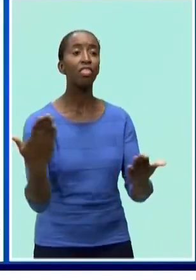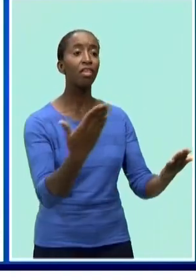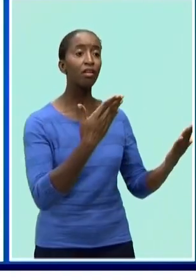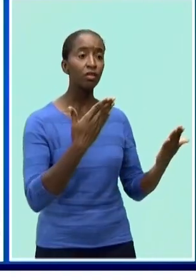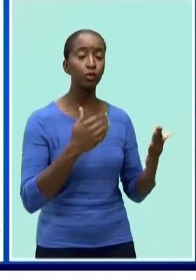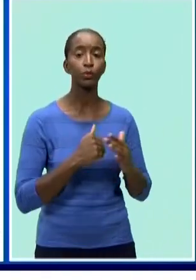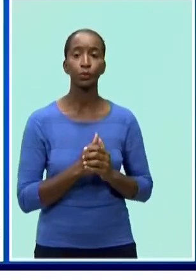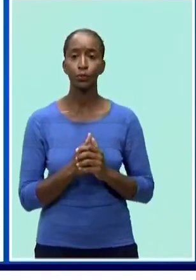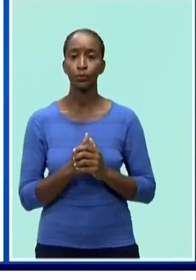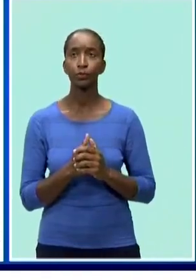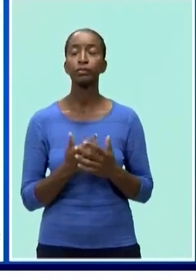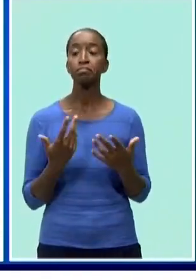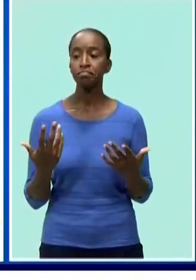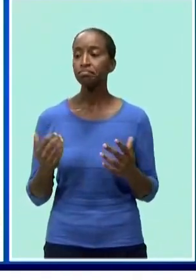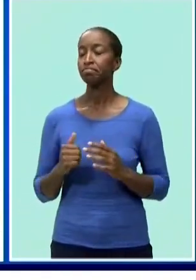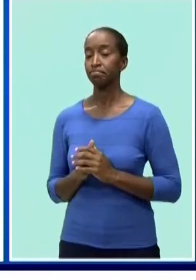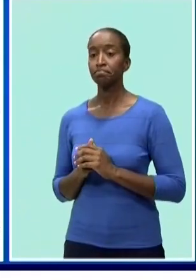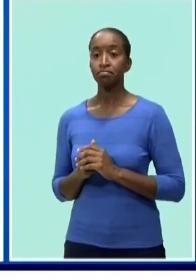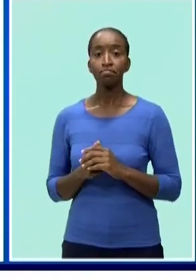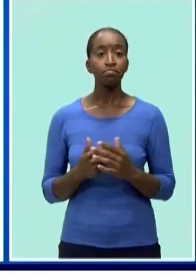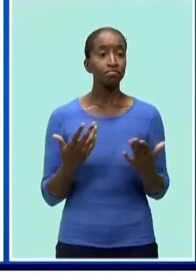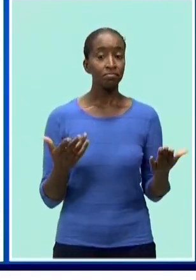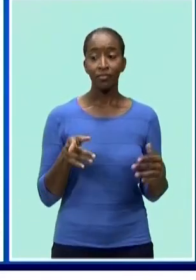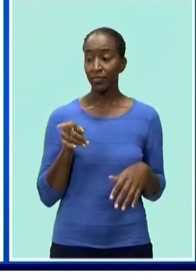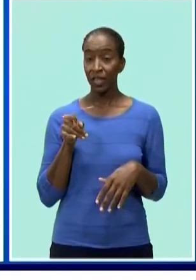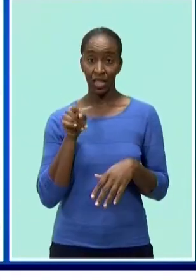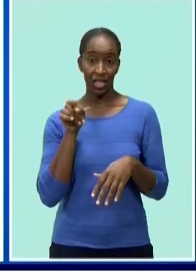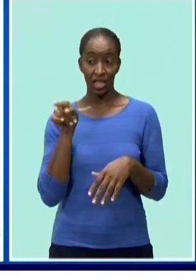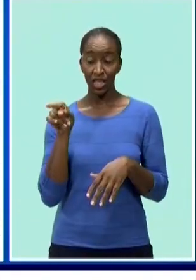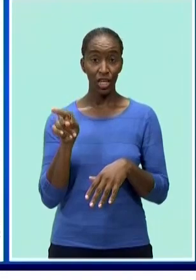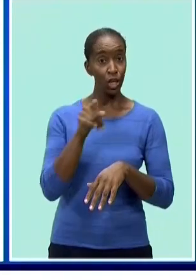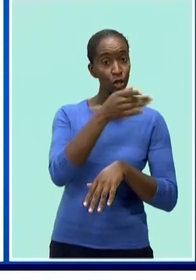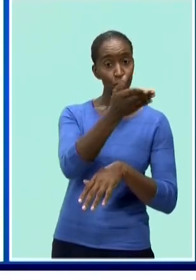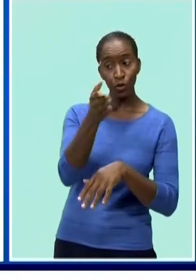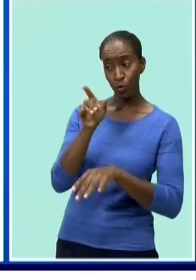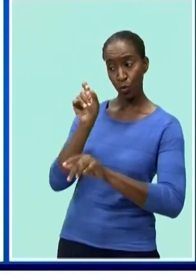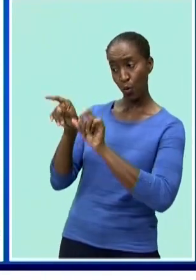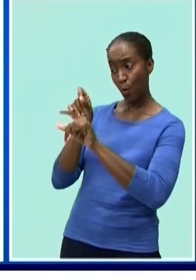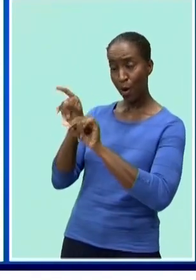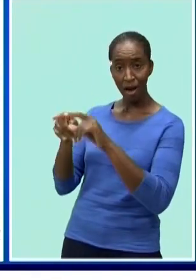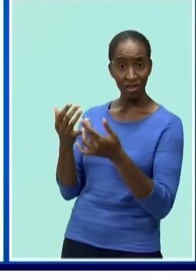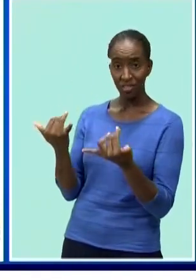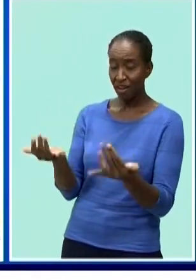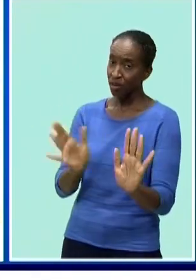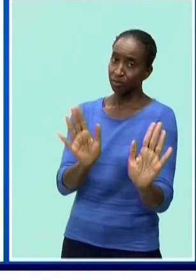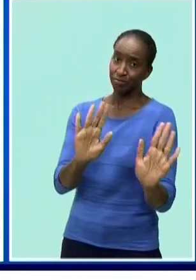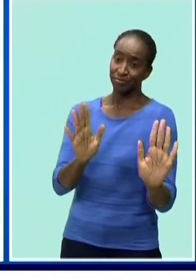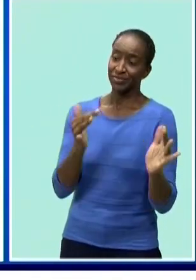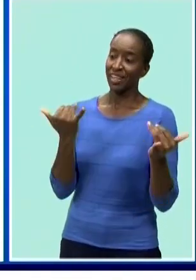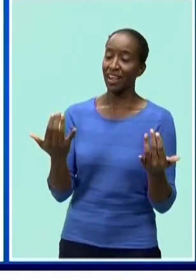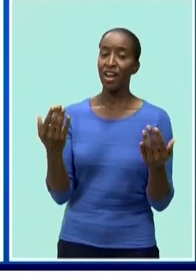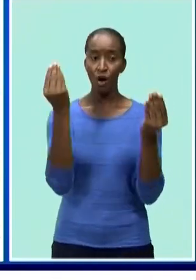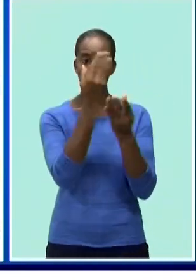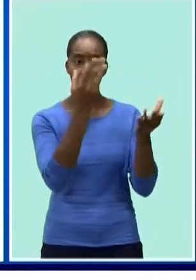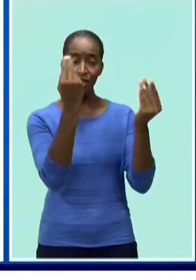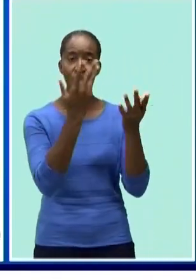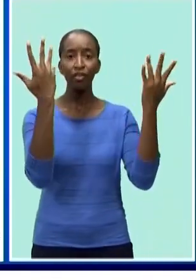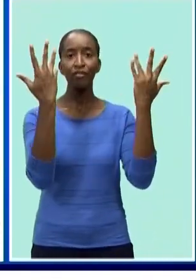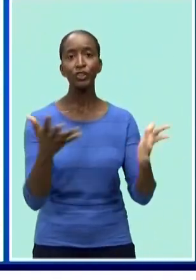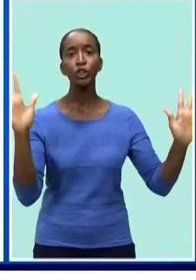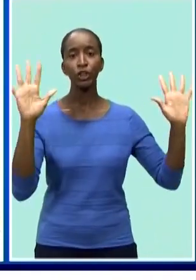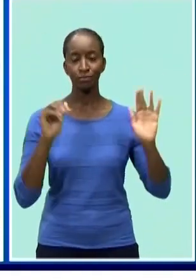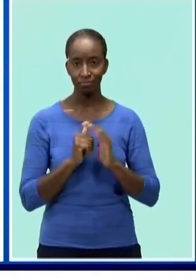of the media, the Commissioner will not be entertaining any questions at this time, so this brings us to the end of today's media brief. Just as members of the media